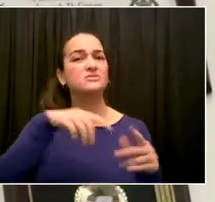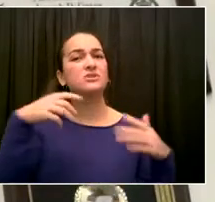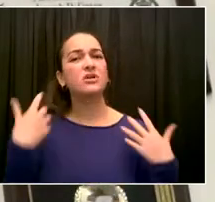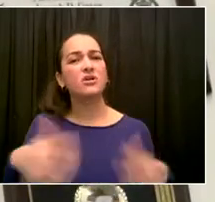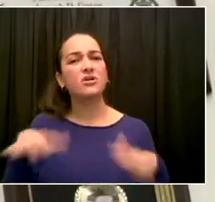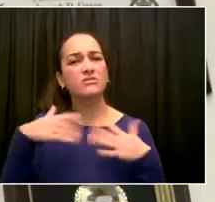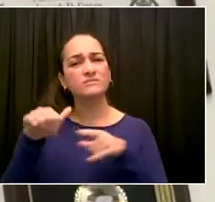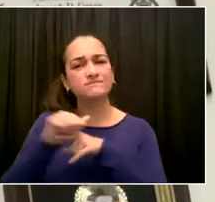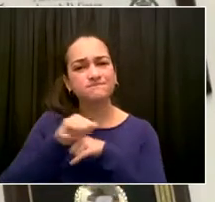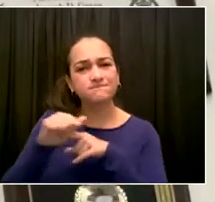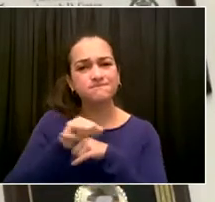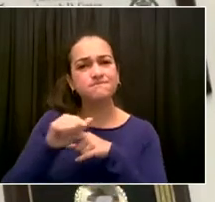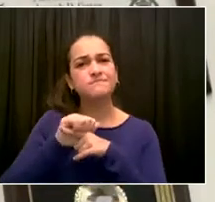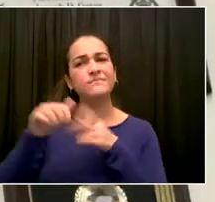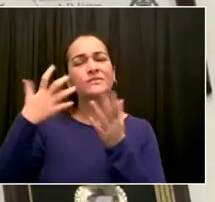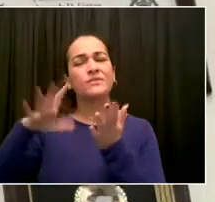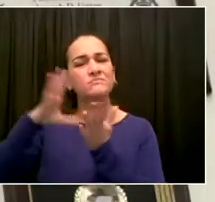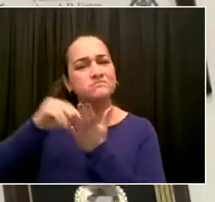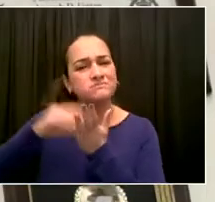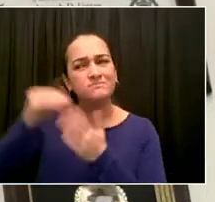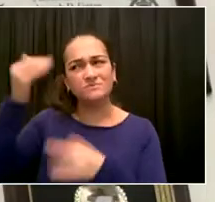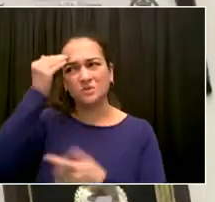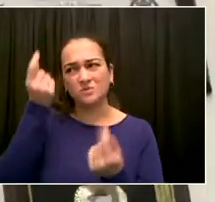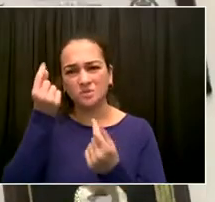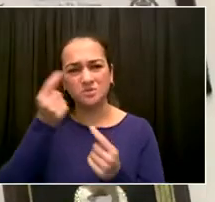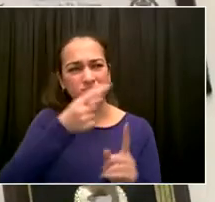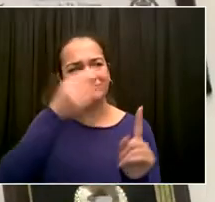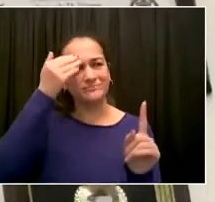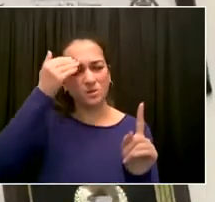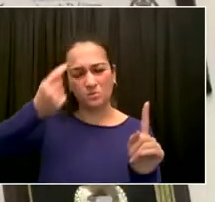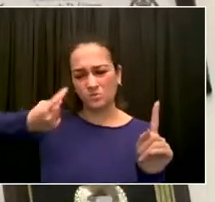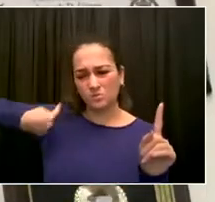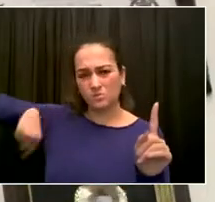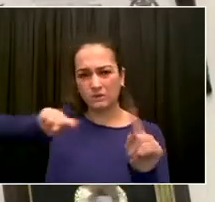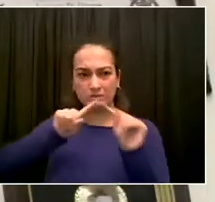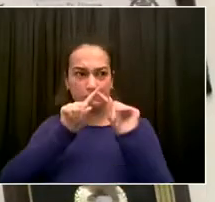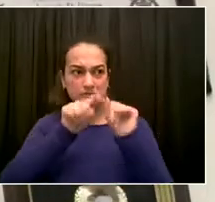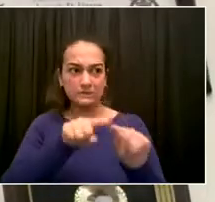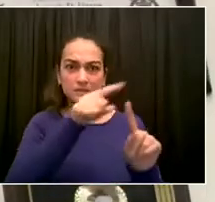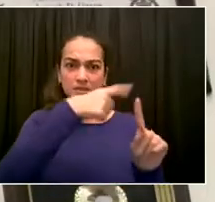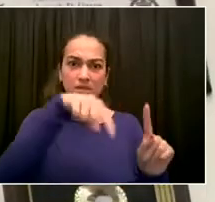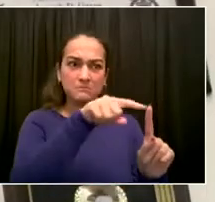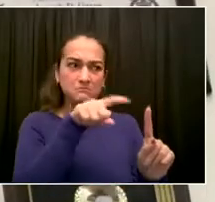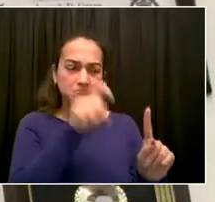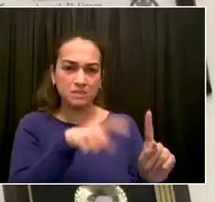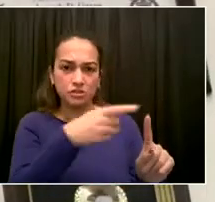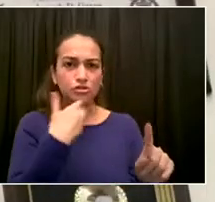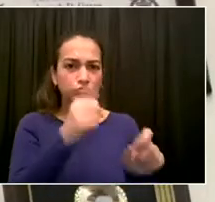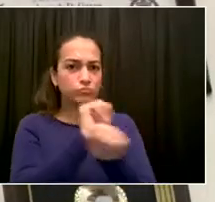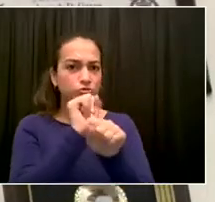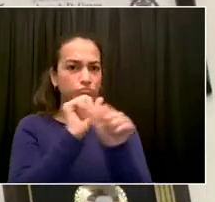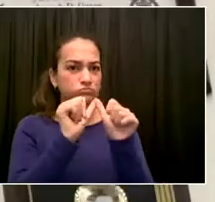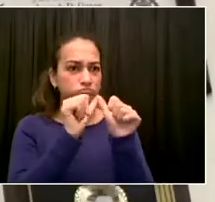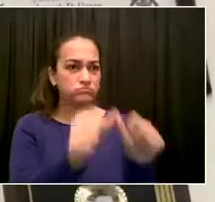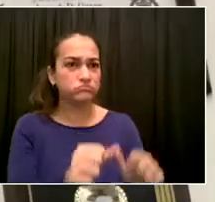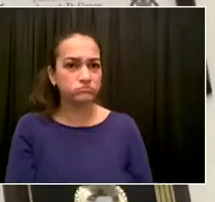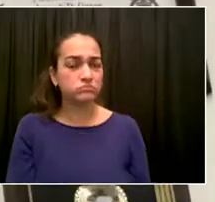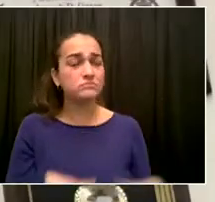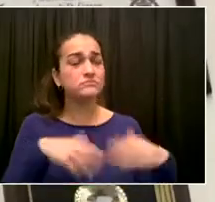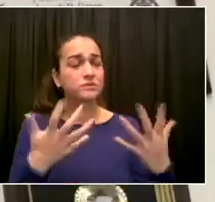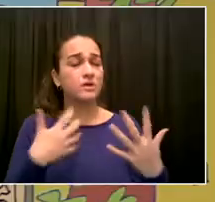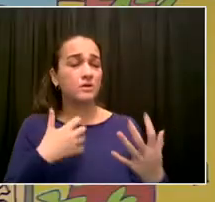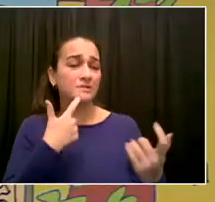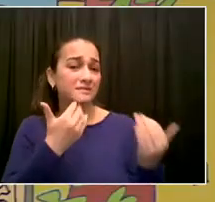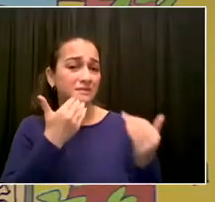92% vax rate, and just want to continue to thank NYPD for their continued partnership to add those additional supports to our schools.